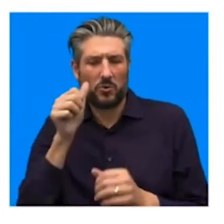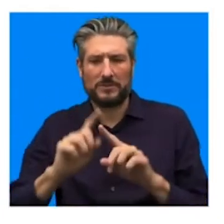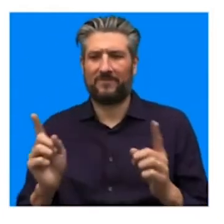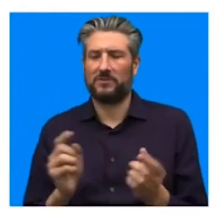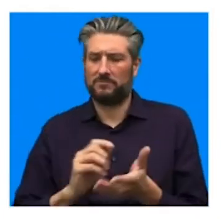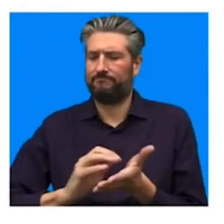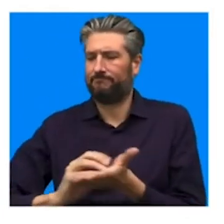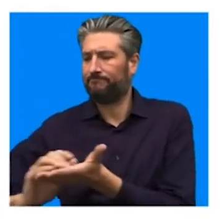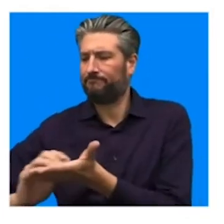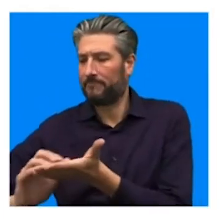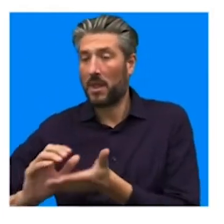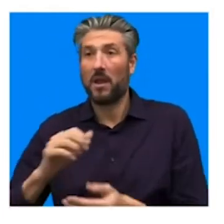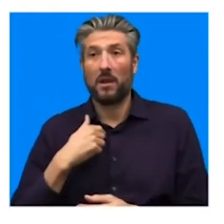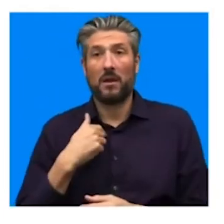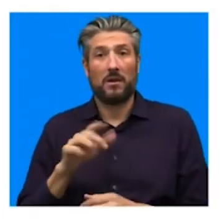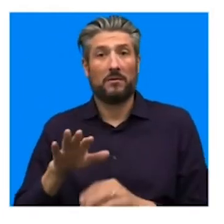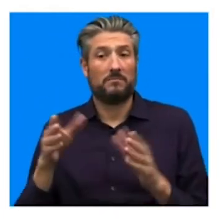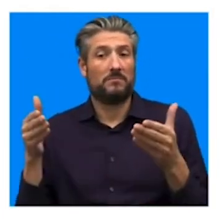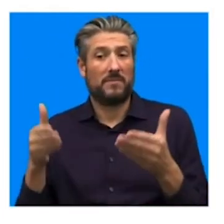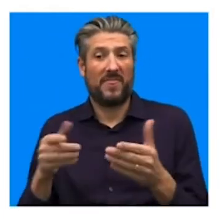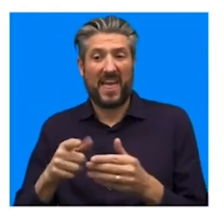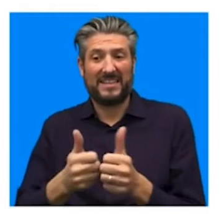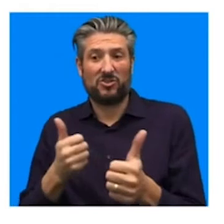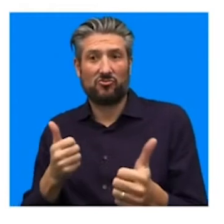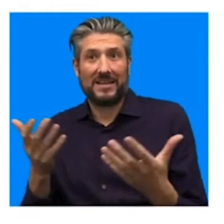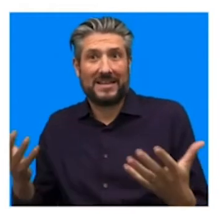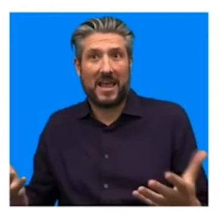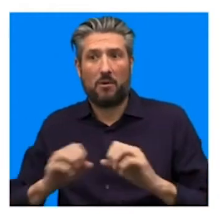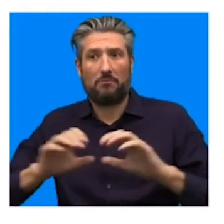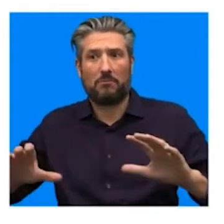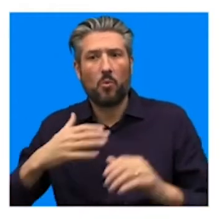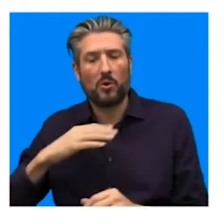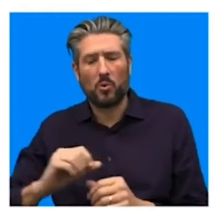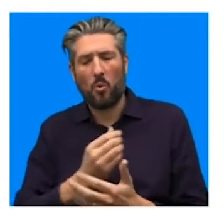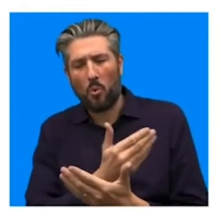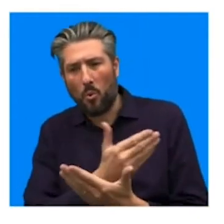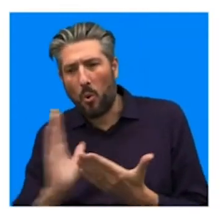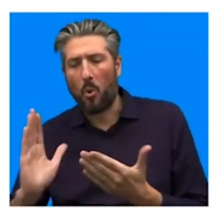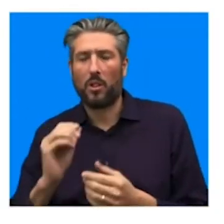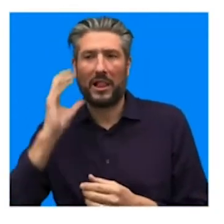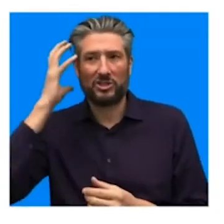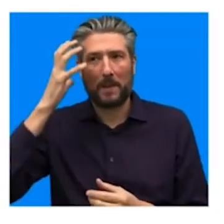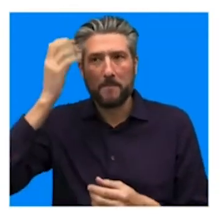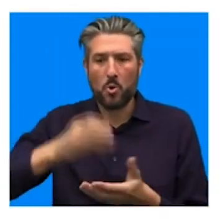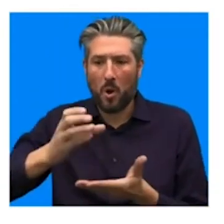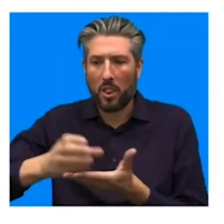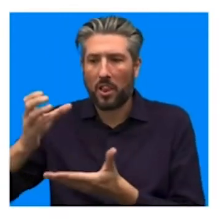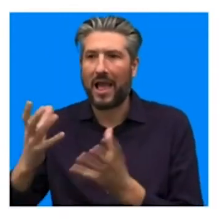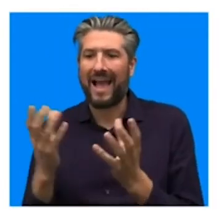entire industry so that every shampoo bottle has this tactile stripes and every conditioner has a tactile